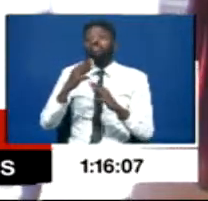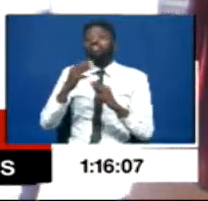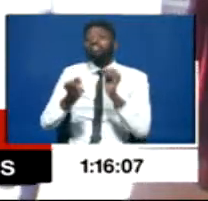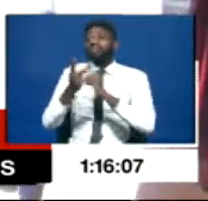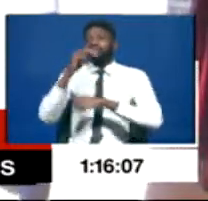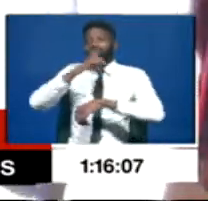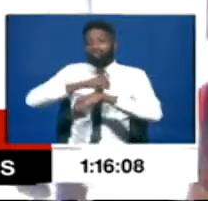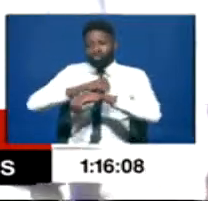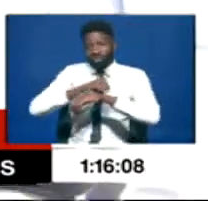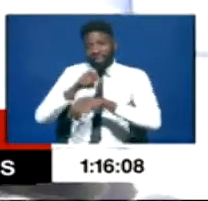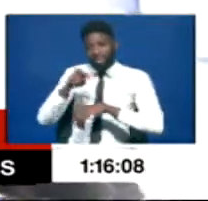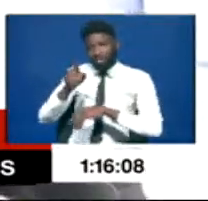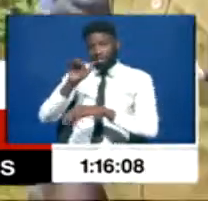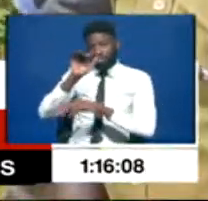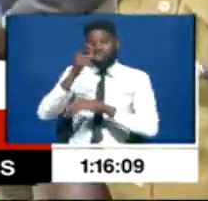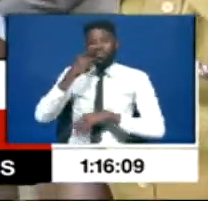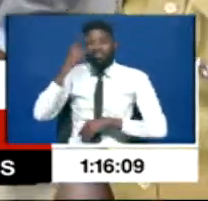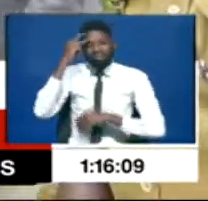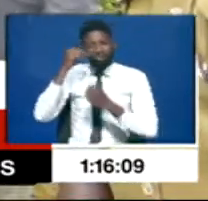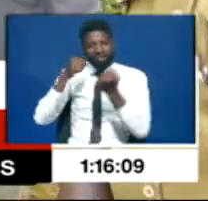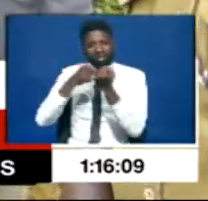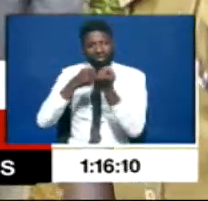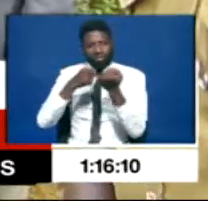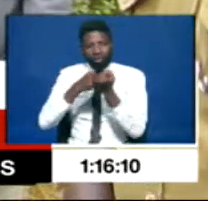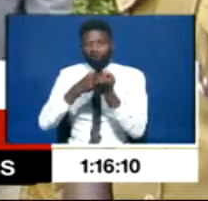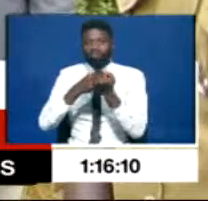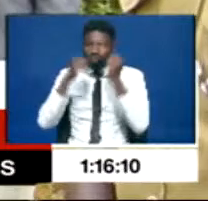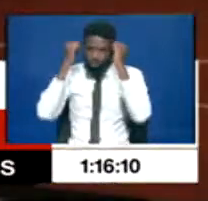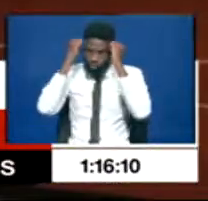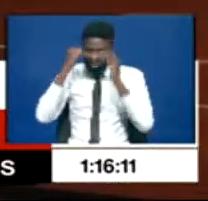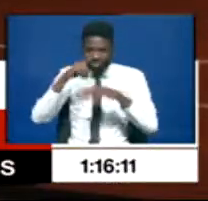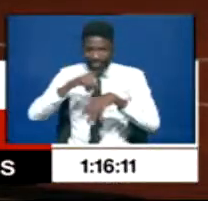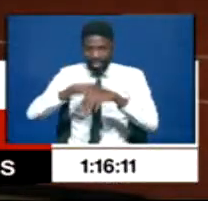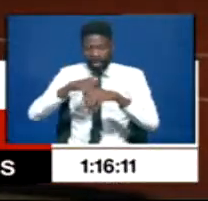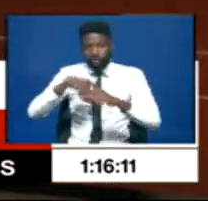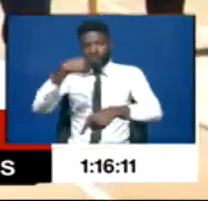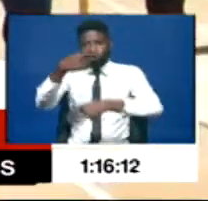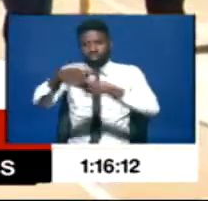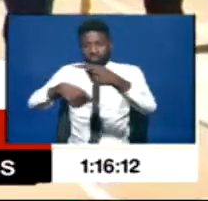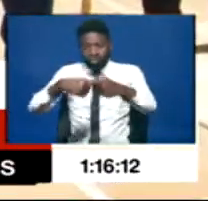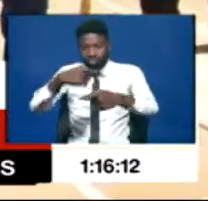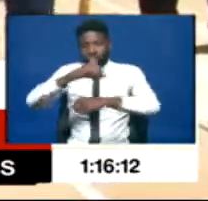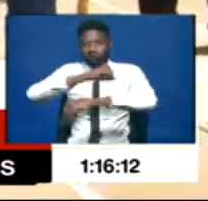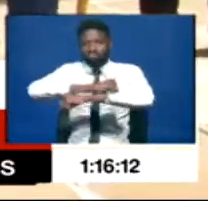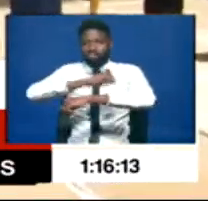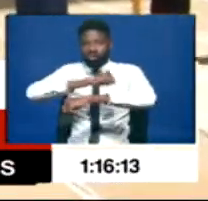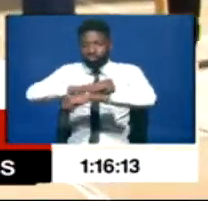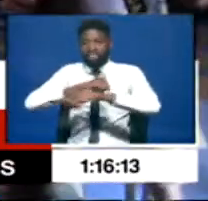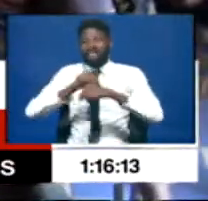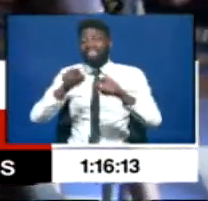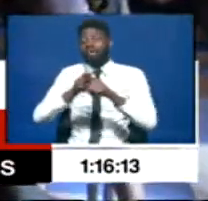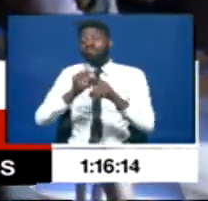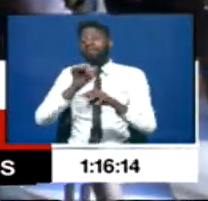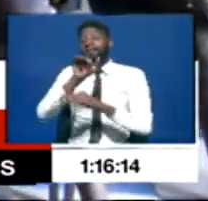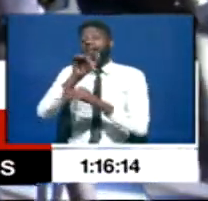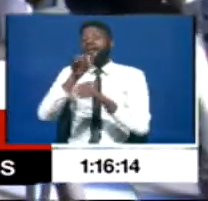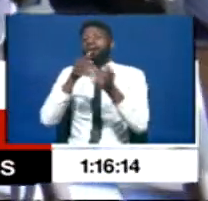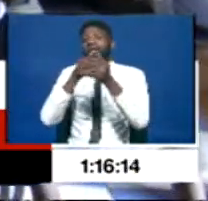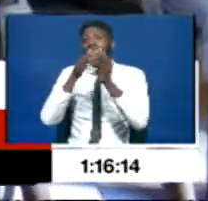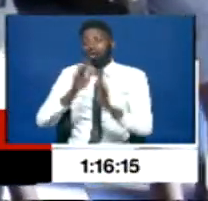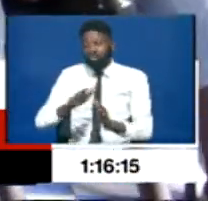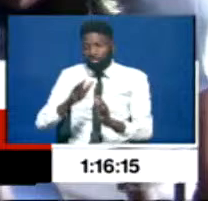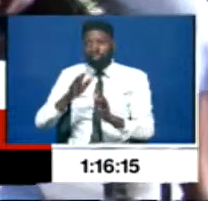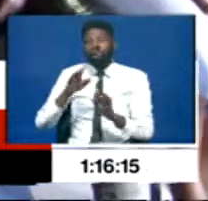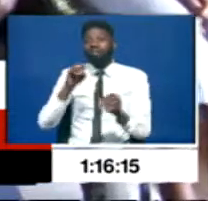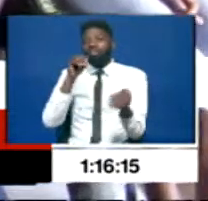to support the needy students while in school. He also appealed to leaders in Busia, Bungoma, Trans Nzoia, and Kwale counties